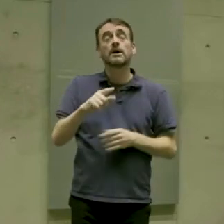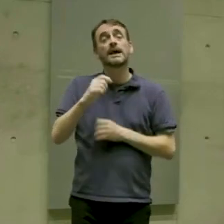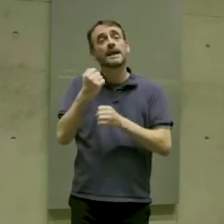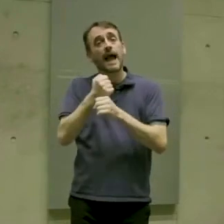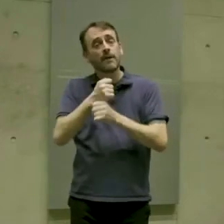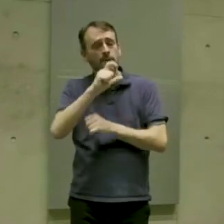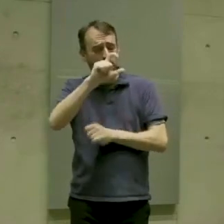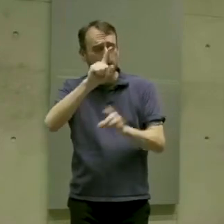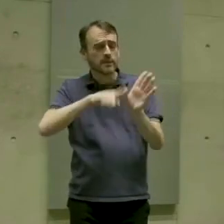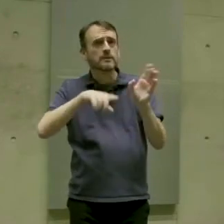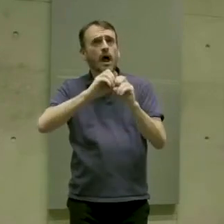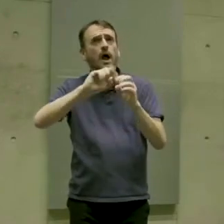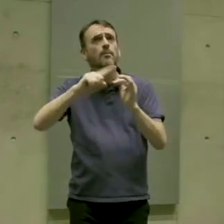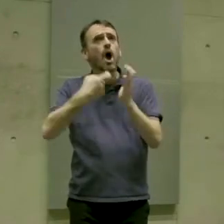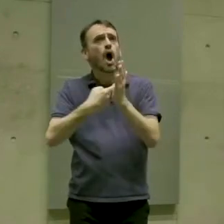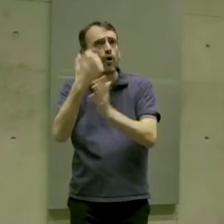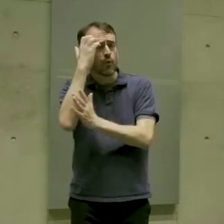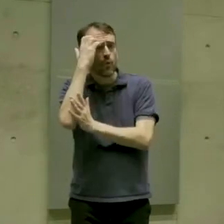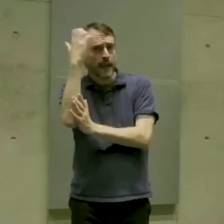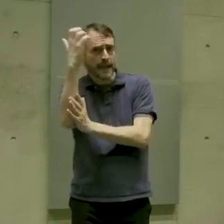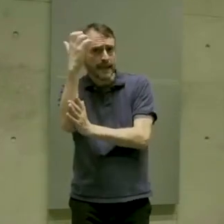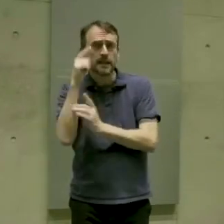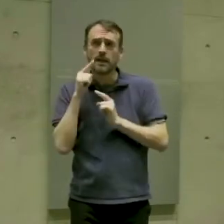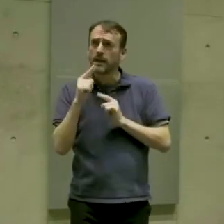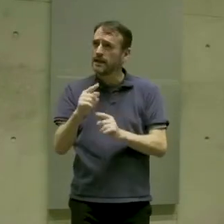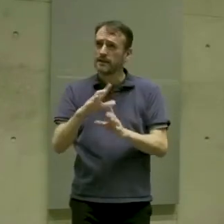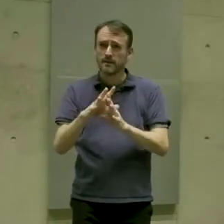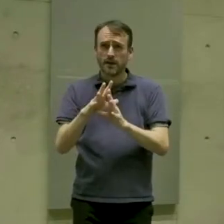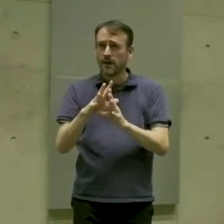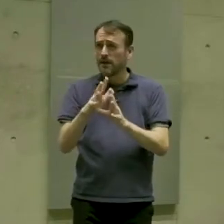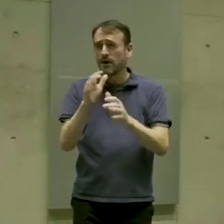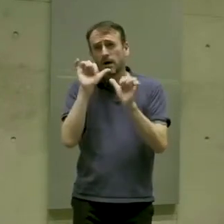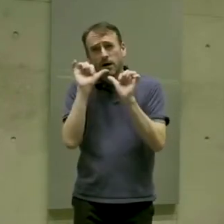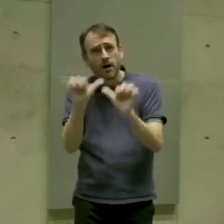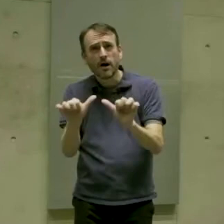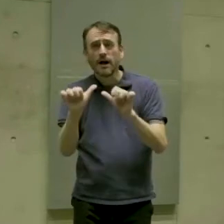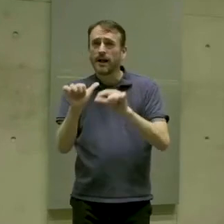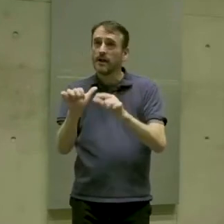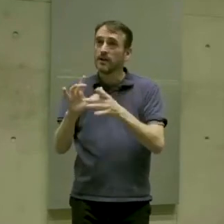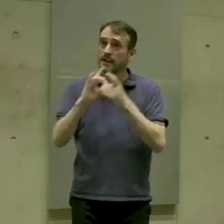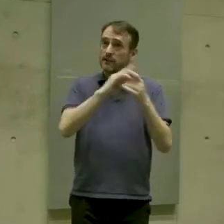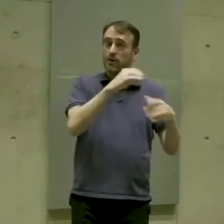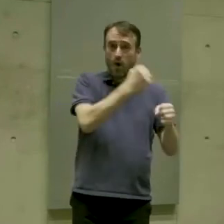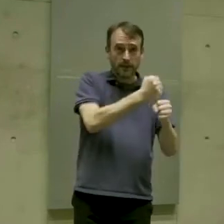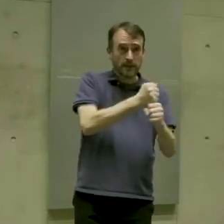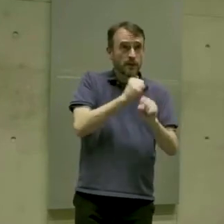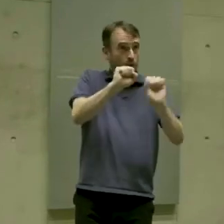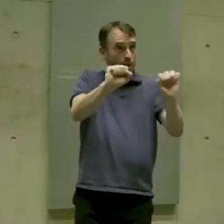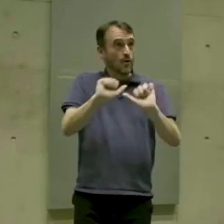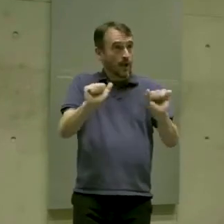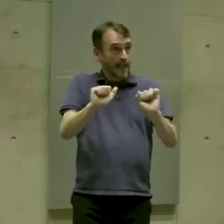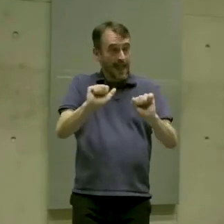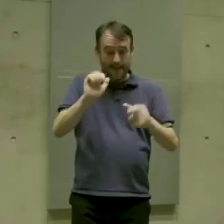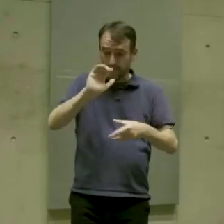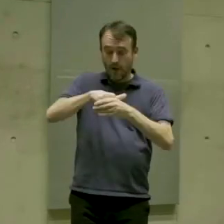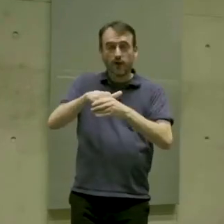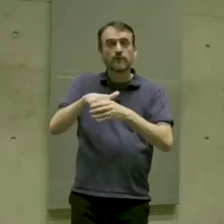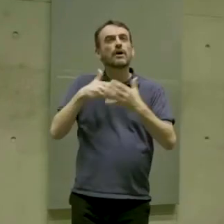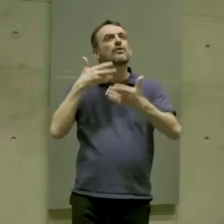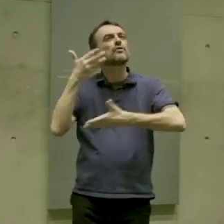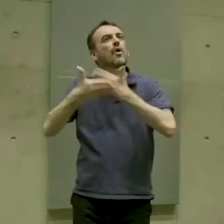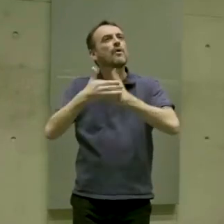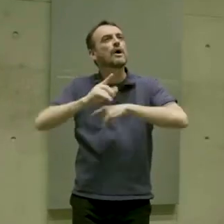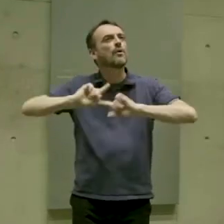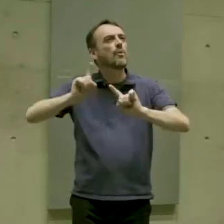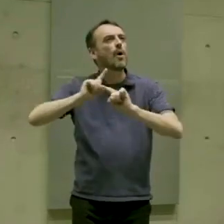literature, and the intersection between the two. If you haven't played it, which in that case, go and play it, it's a story about being hunted